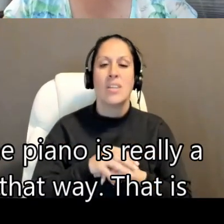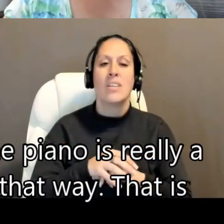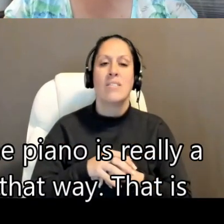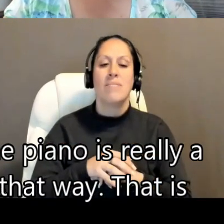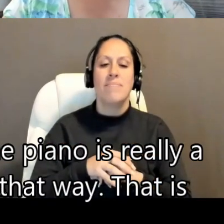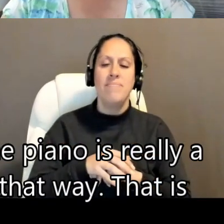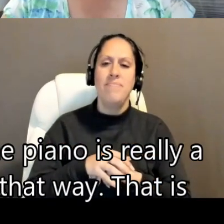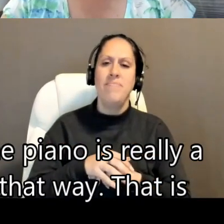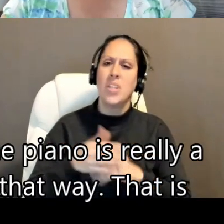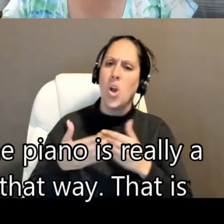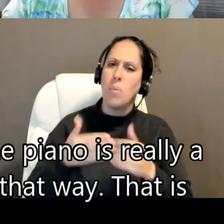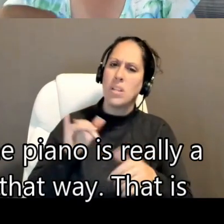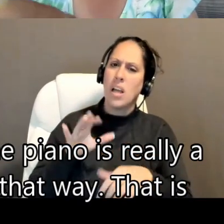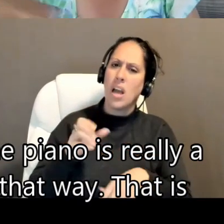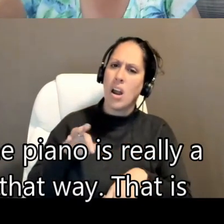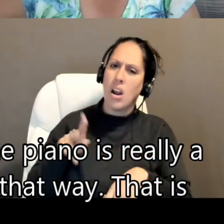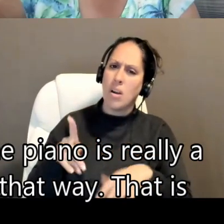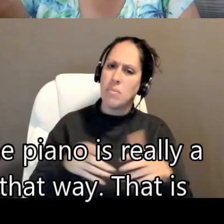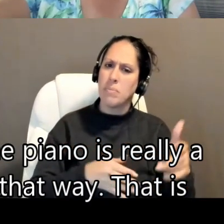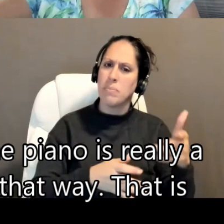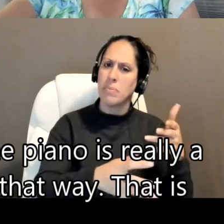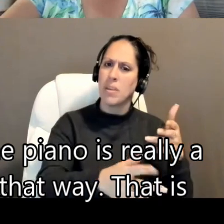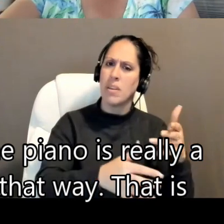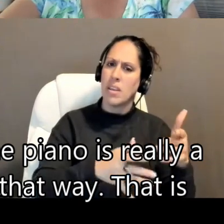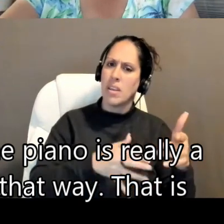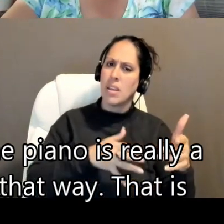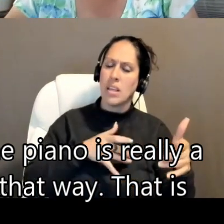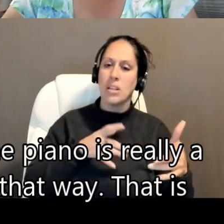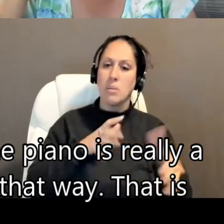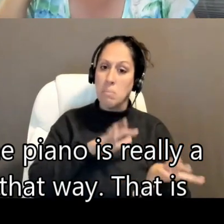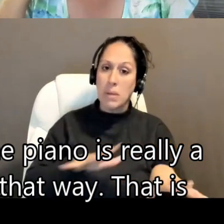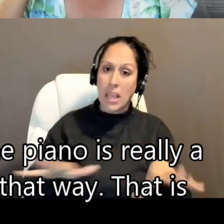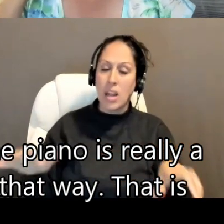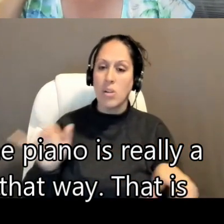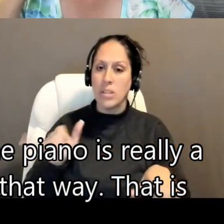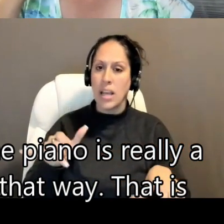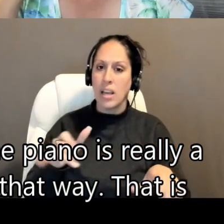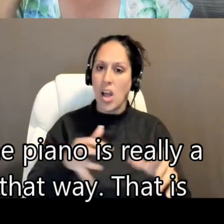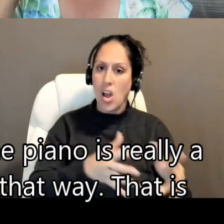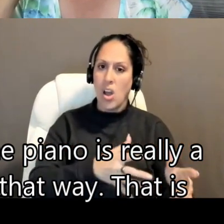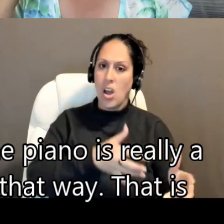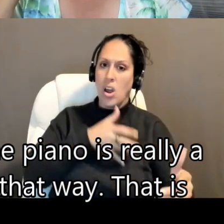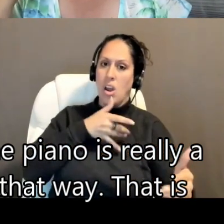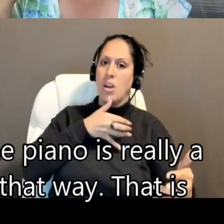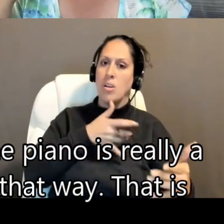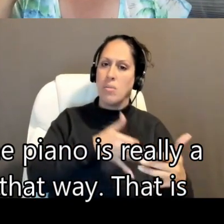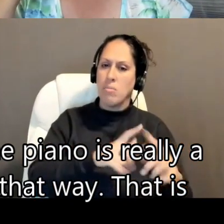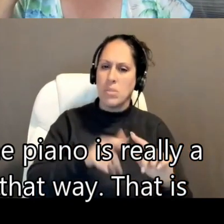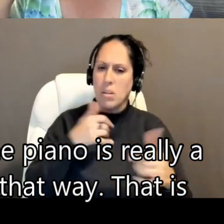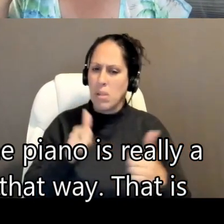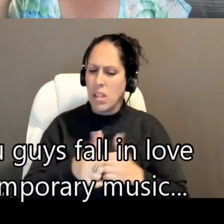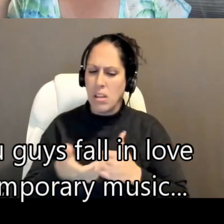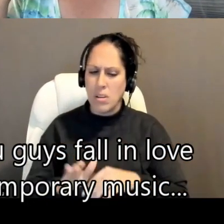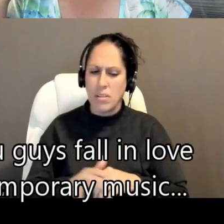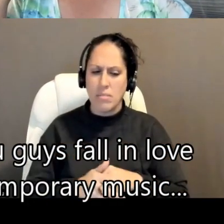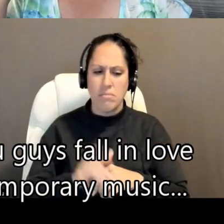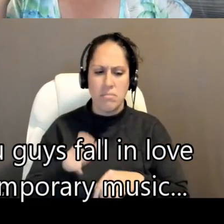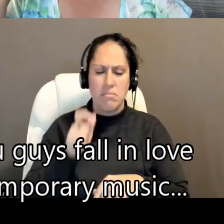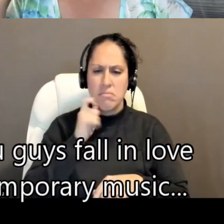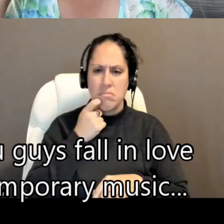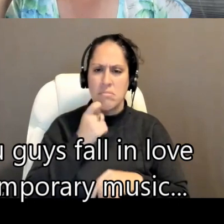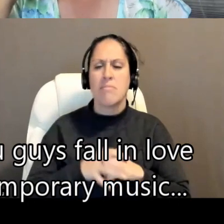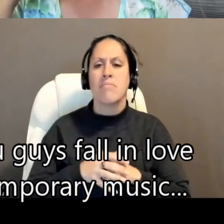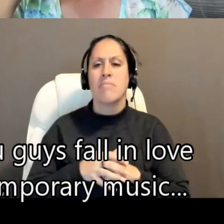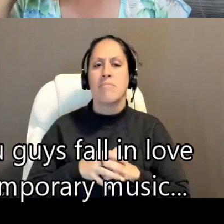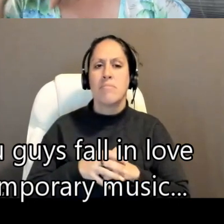a harpist, but because the piano is really a harp, but it's not played that way. Hmm. That is so neat.